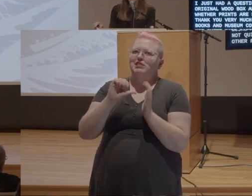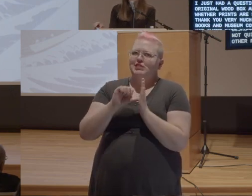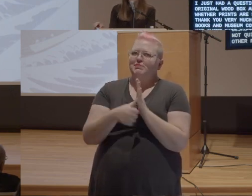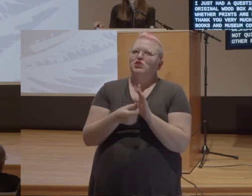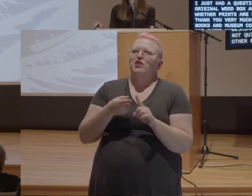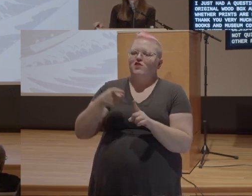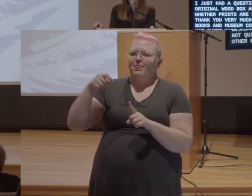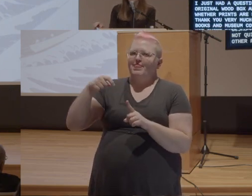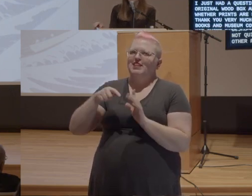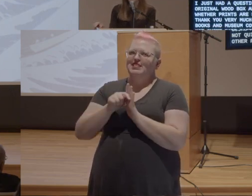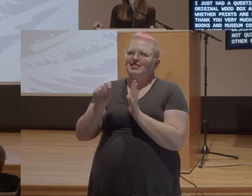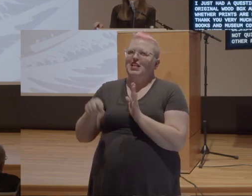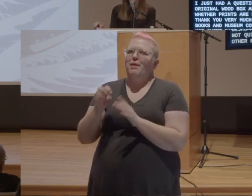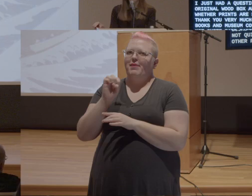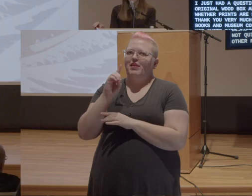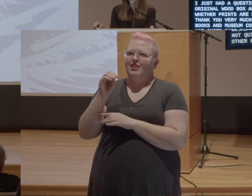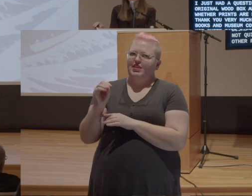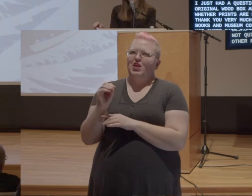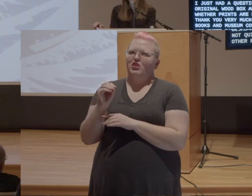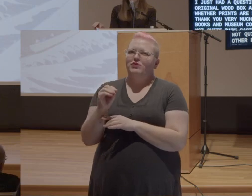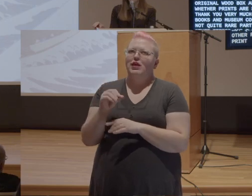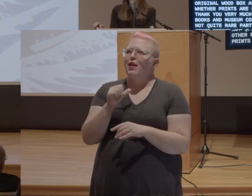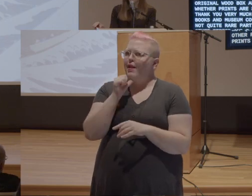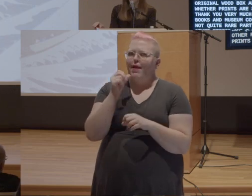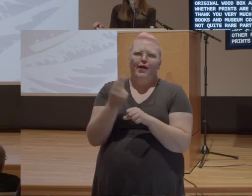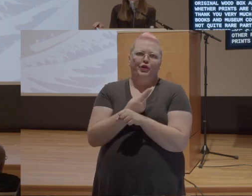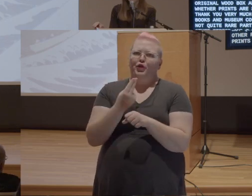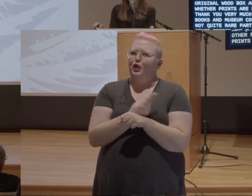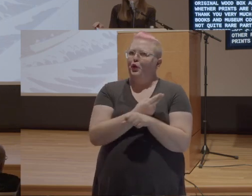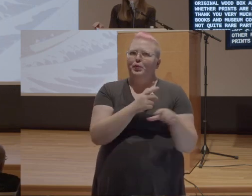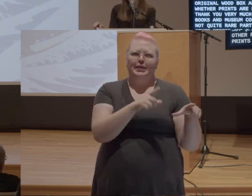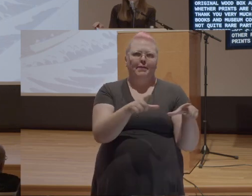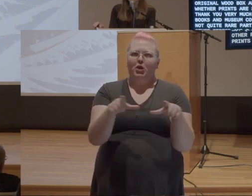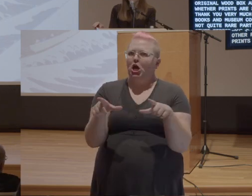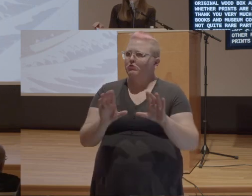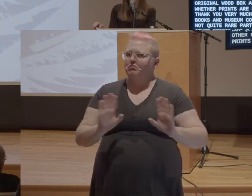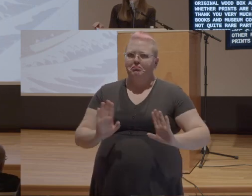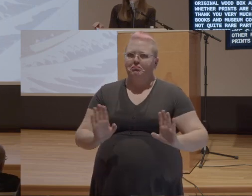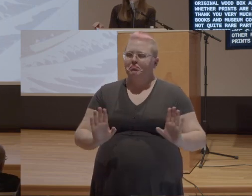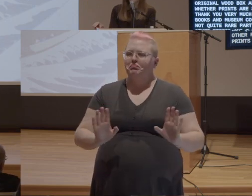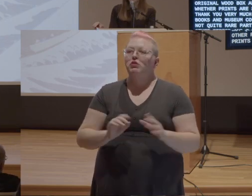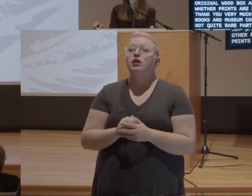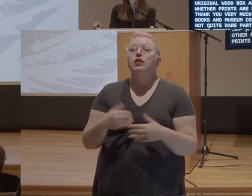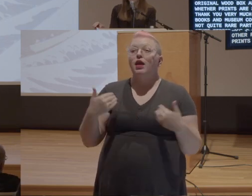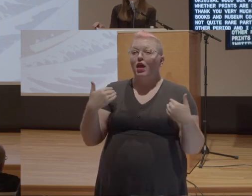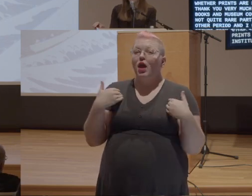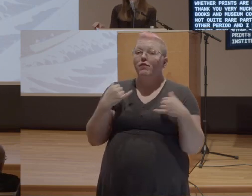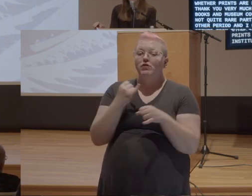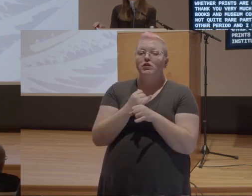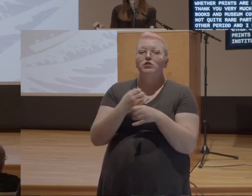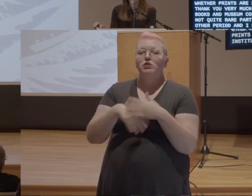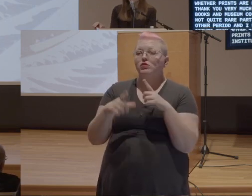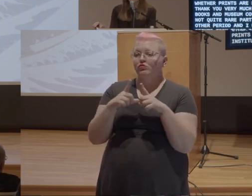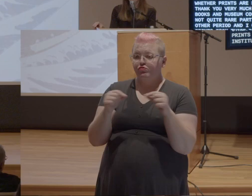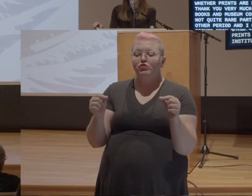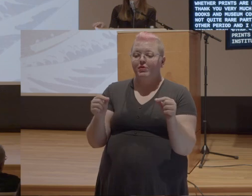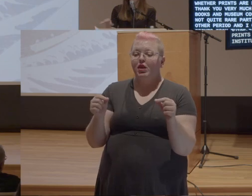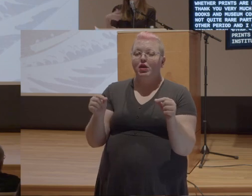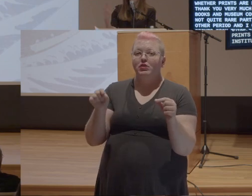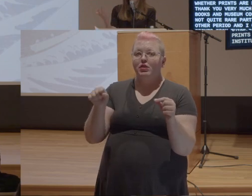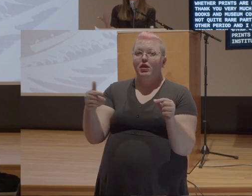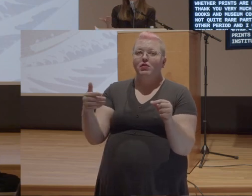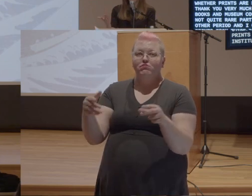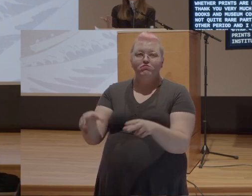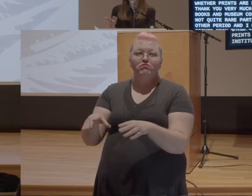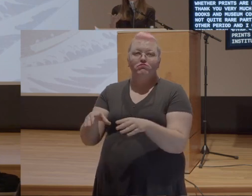And certainly we're not making prints from those blocks anymore. There are institutions in Japan who have kept